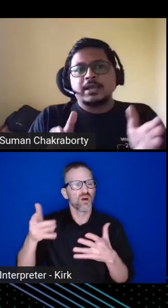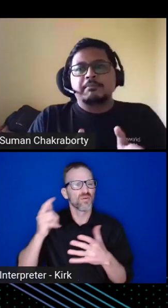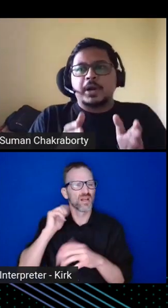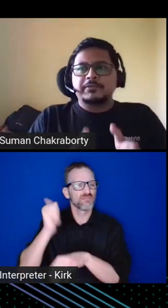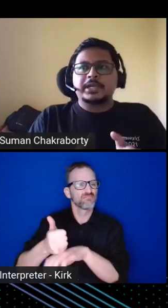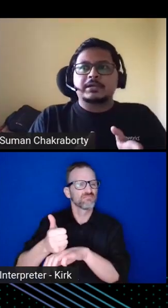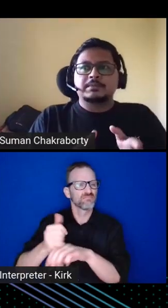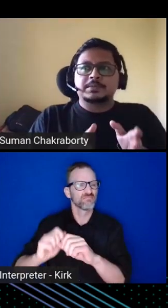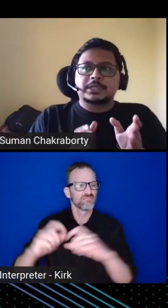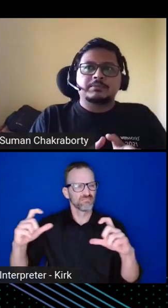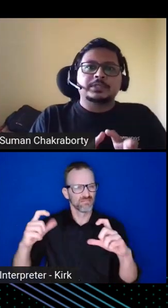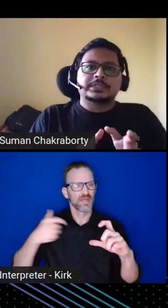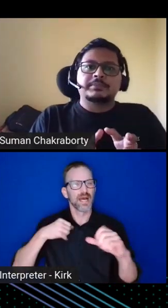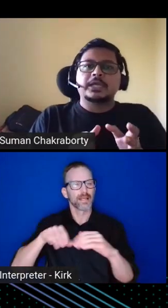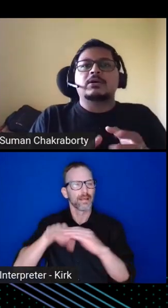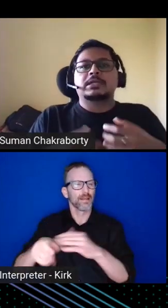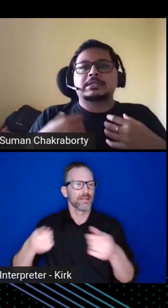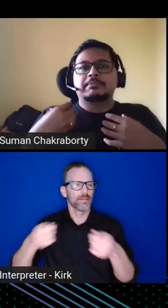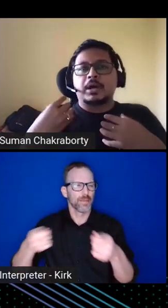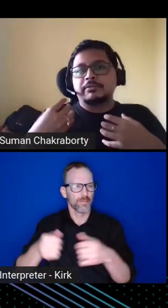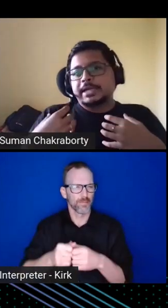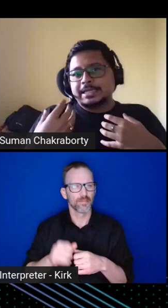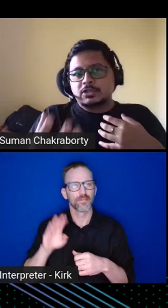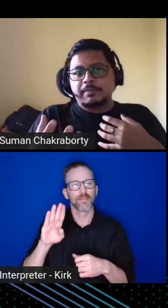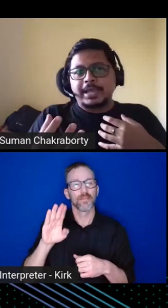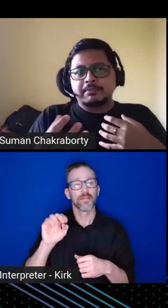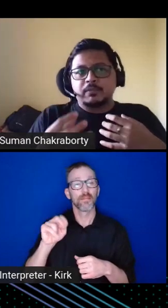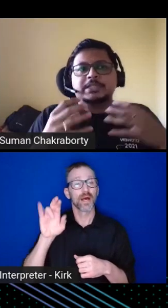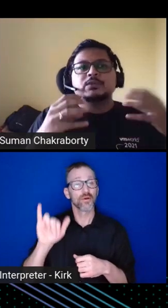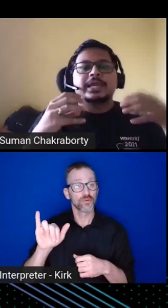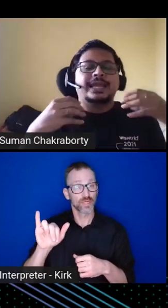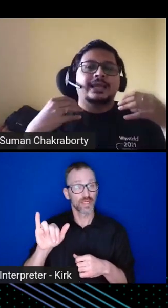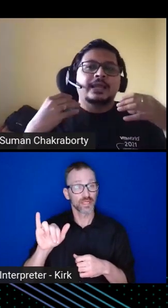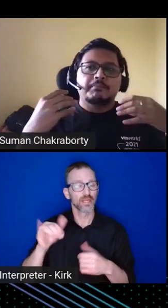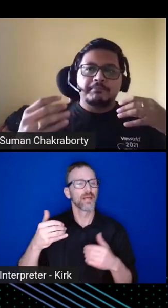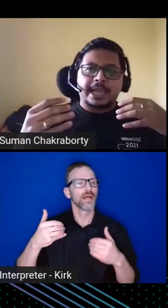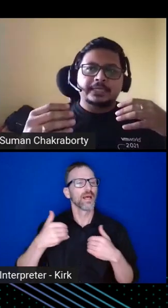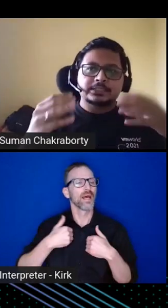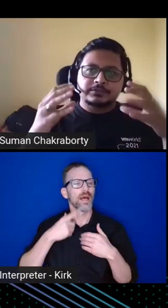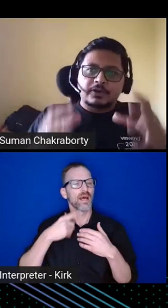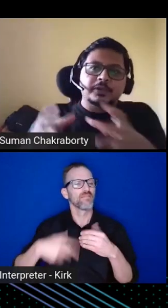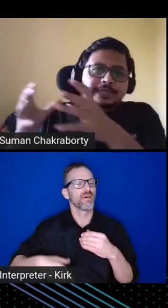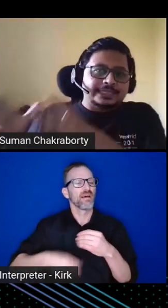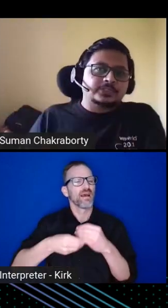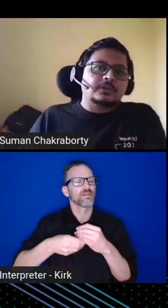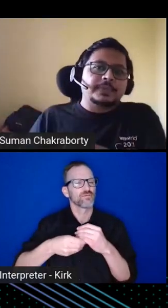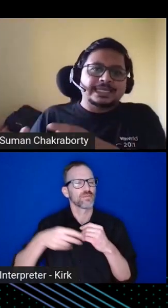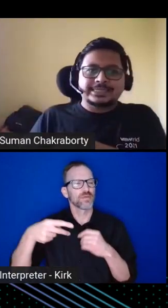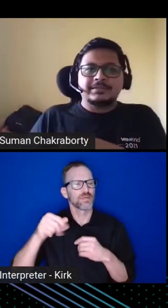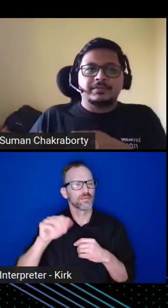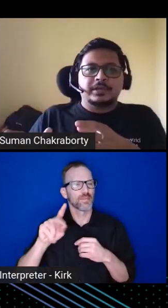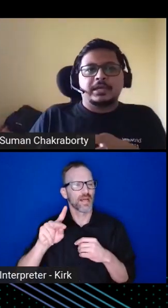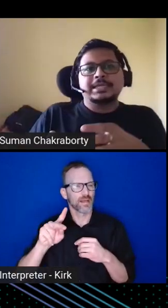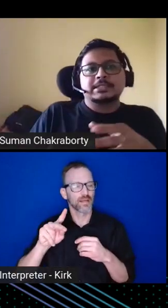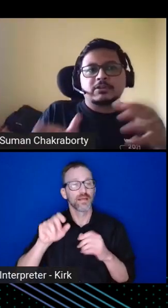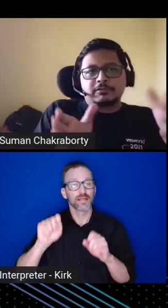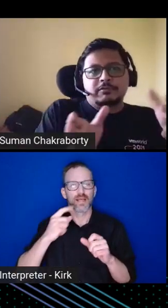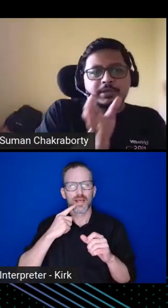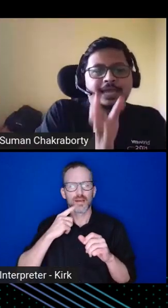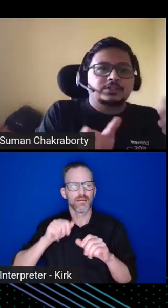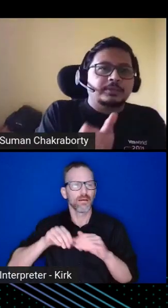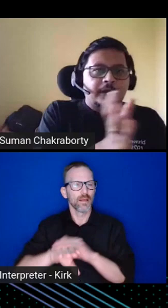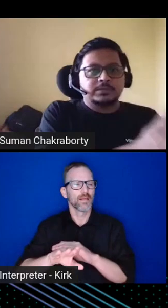Actually, Boundary comes up with something called as a Boundary Desktop App, which you can manage from your desktop itself instead